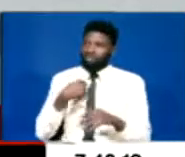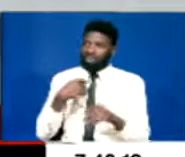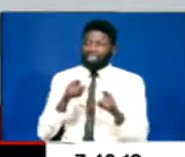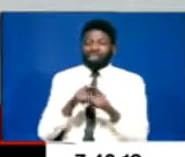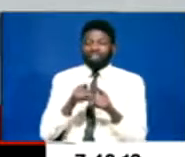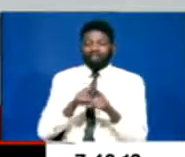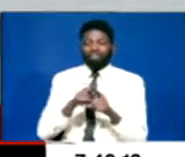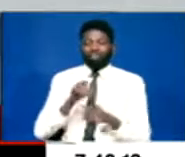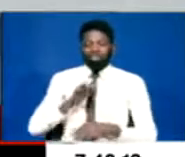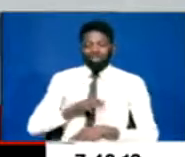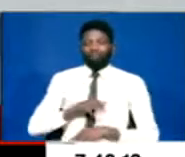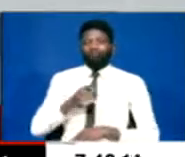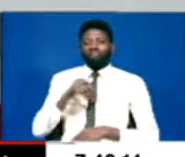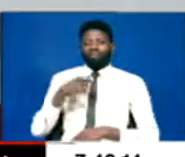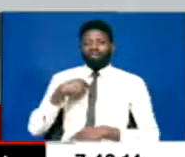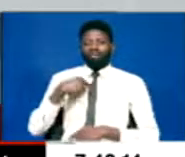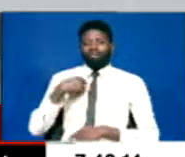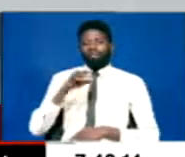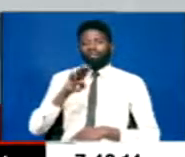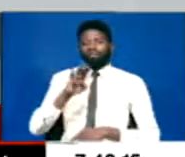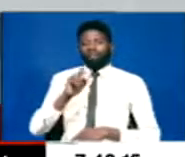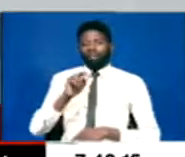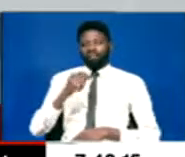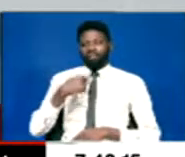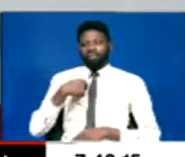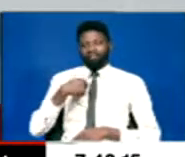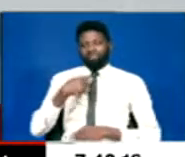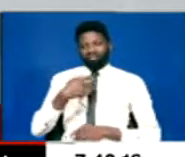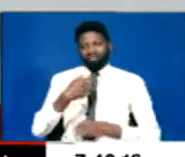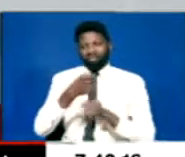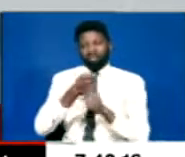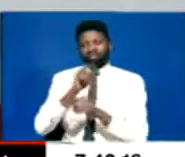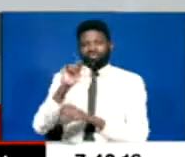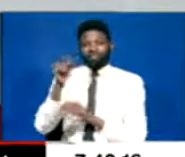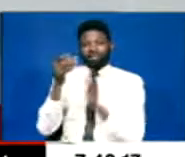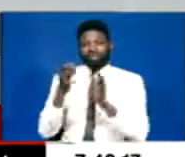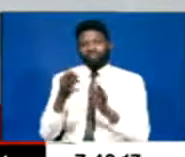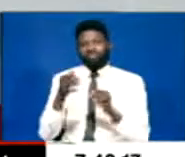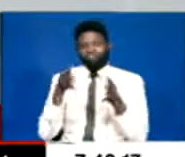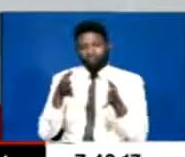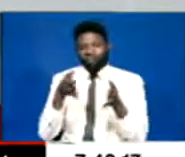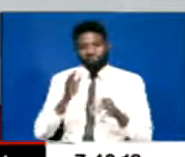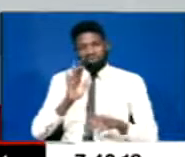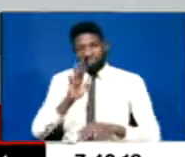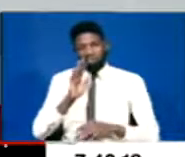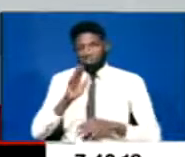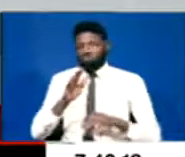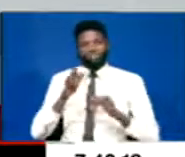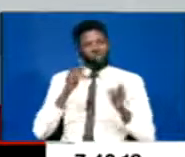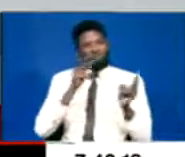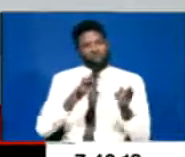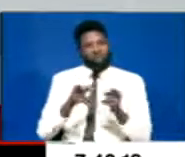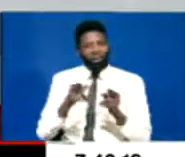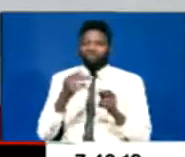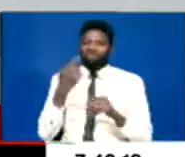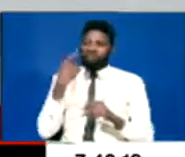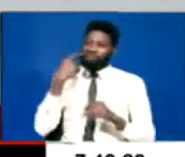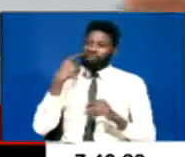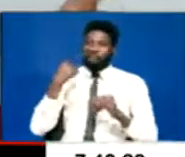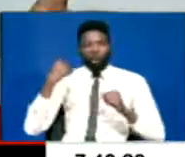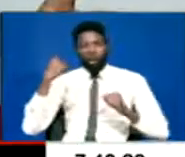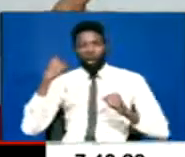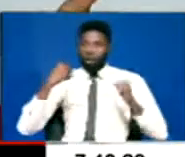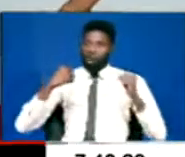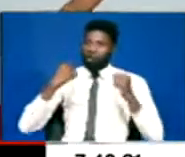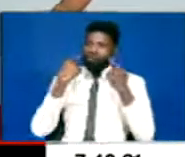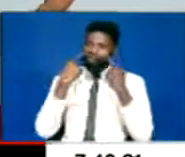my money on Kenyans just, you know, going about today and enjoying their last, you know, today's a show of might. Yeah, because you can imagine there's